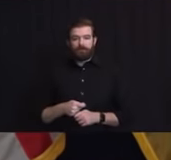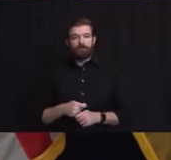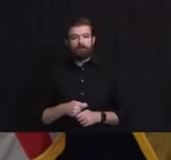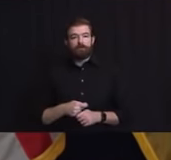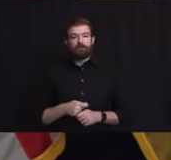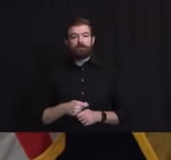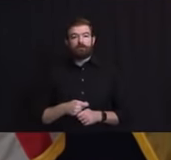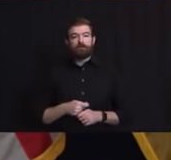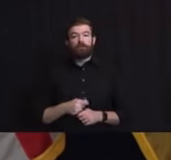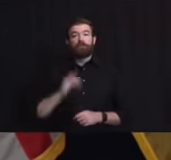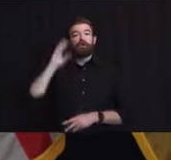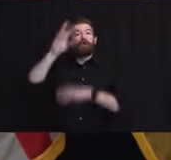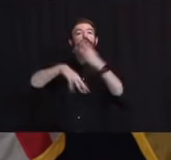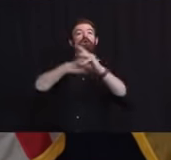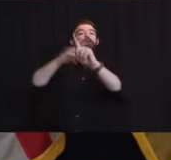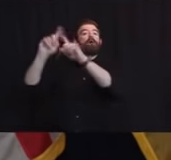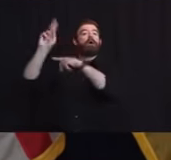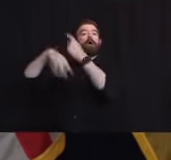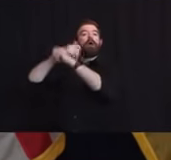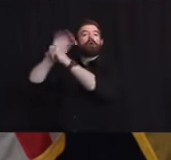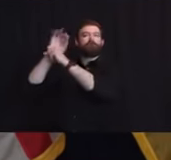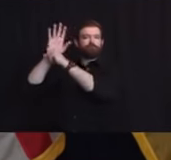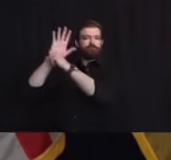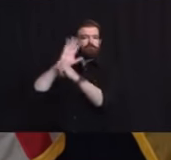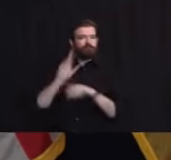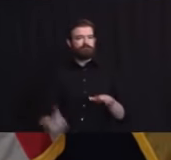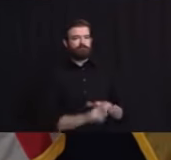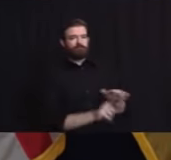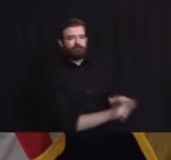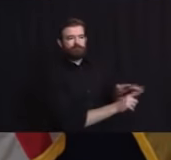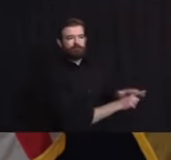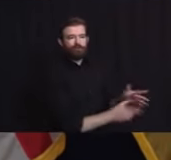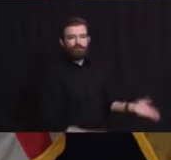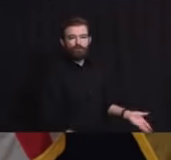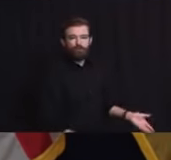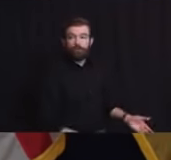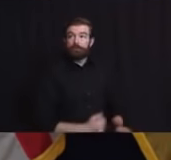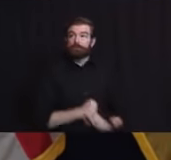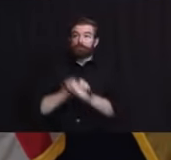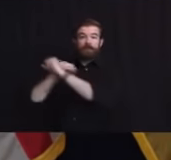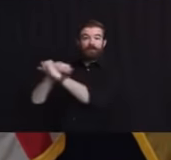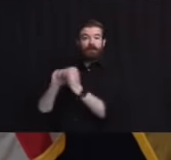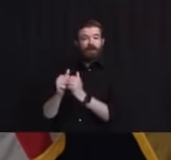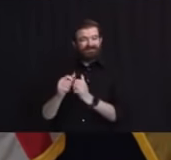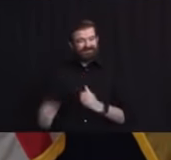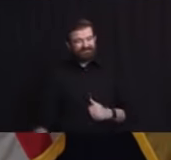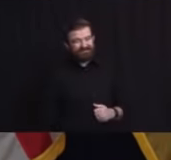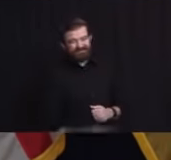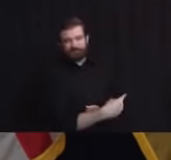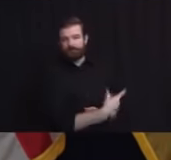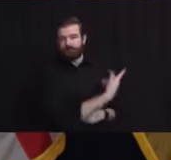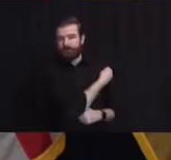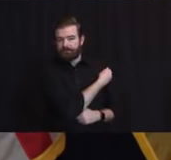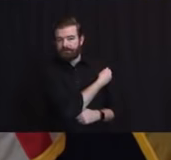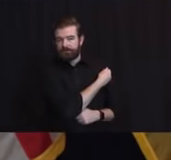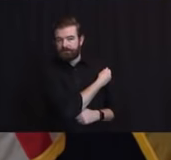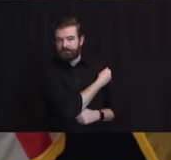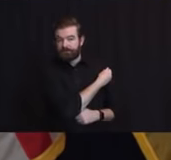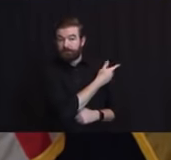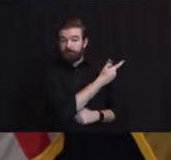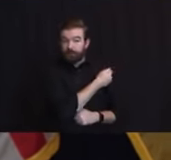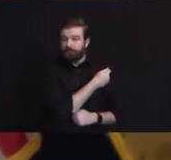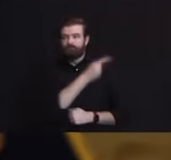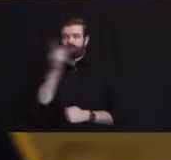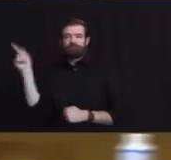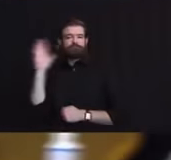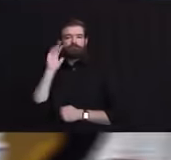single best defense that we're going to have going forward is getting vaccinated so that these variants won't be able to take hold. I mean, there's a